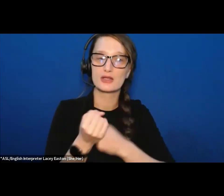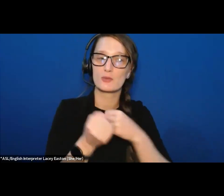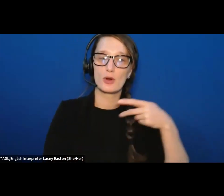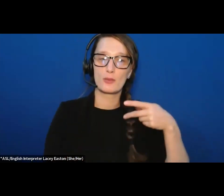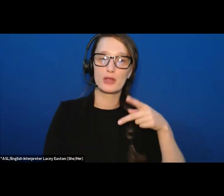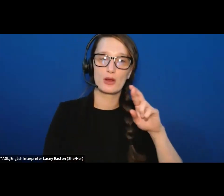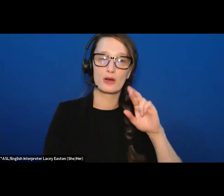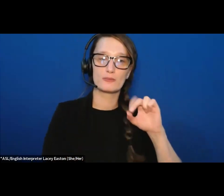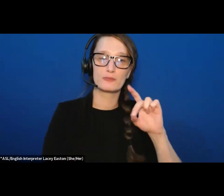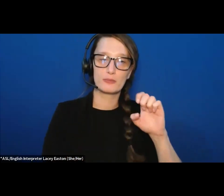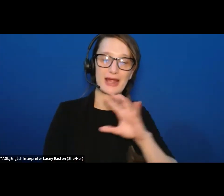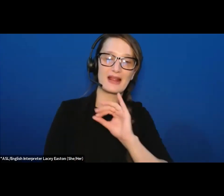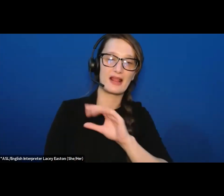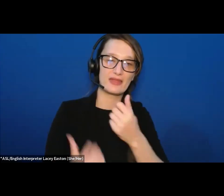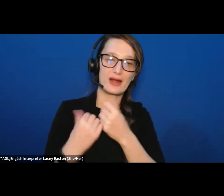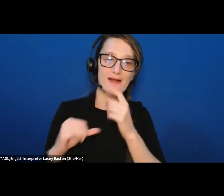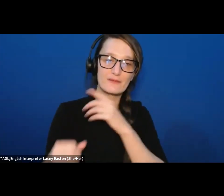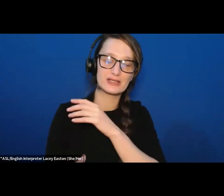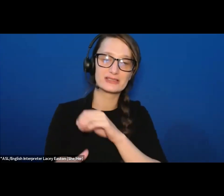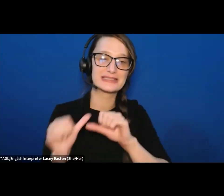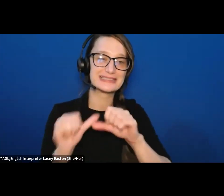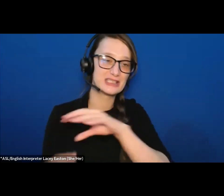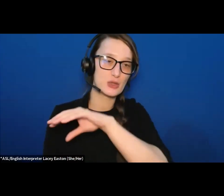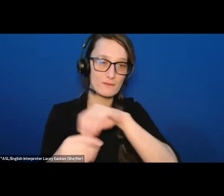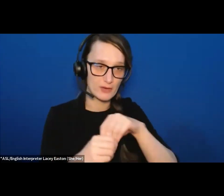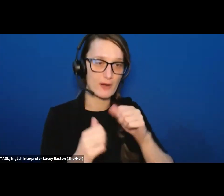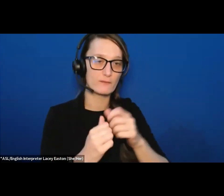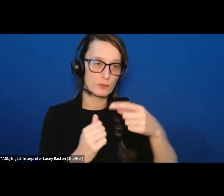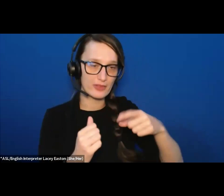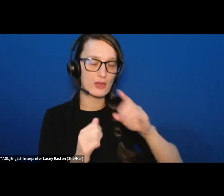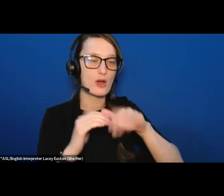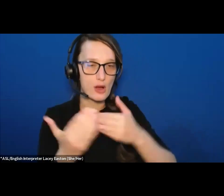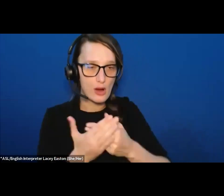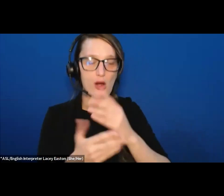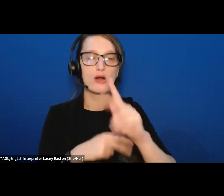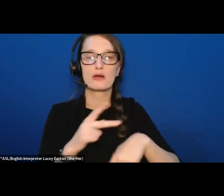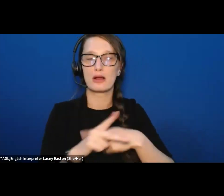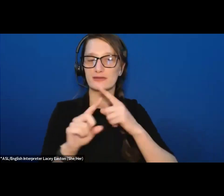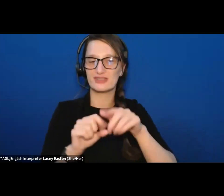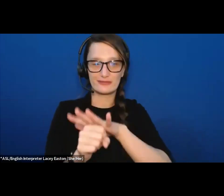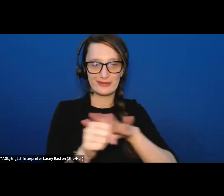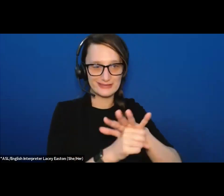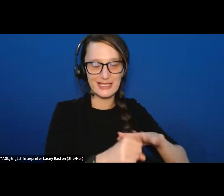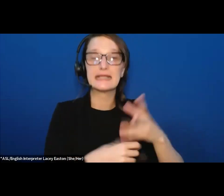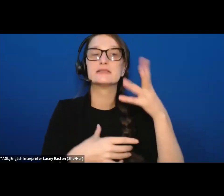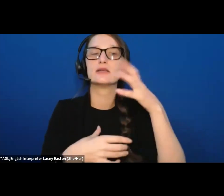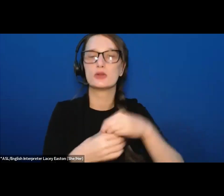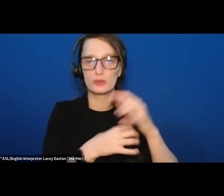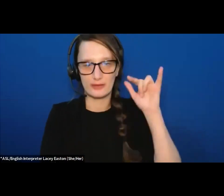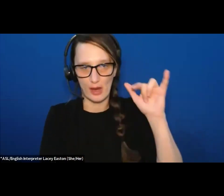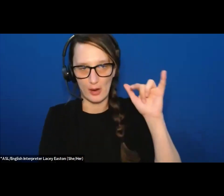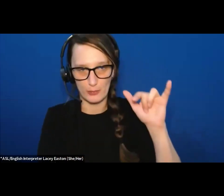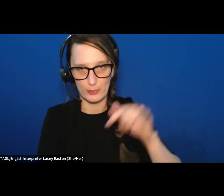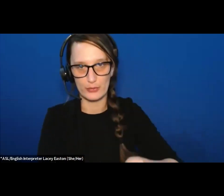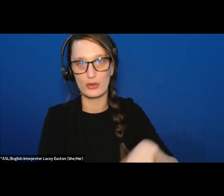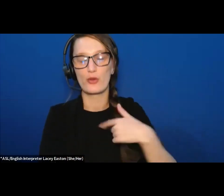interest in supporting individuals at all kinds of different settings, including the airport. And so those are some of the things that we at the